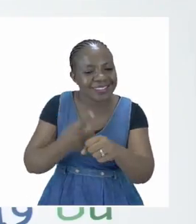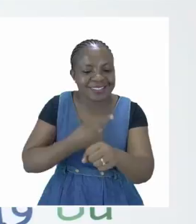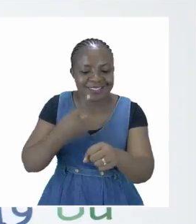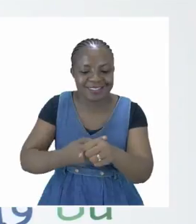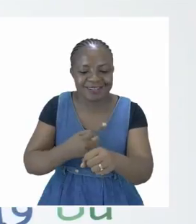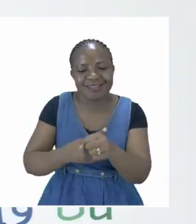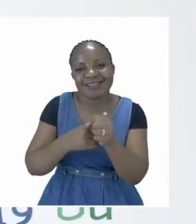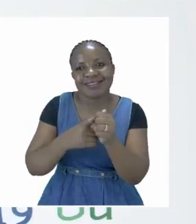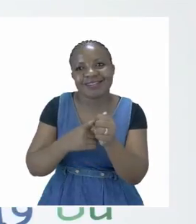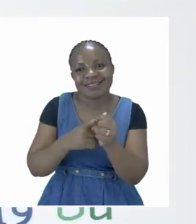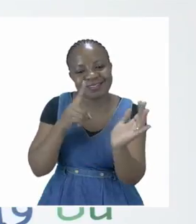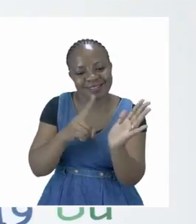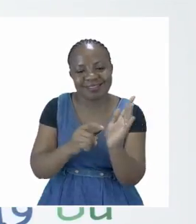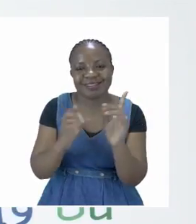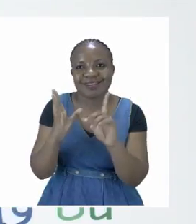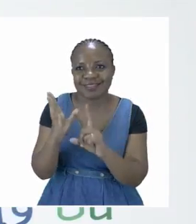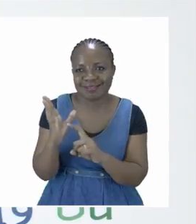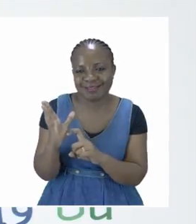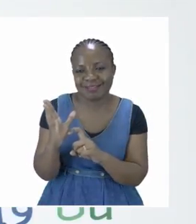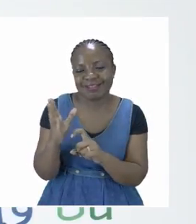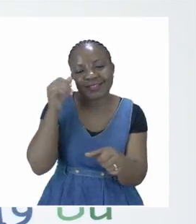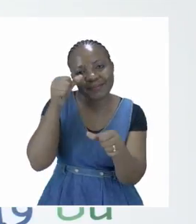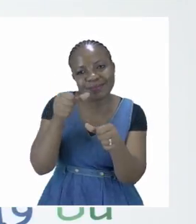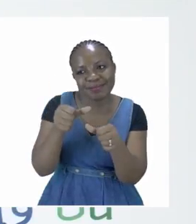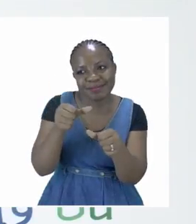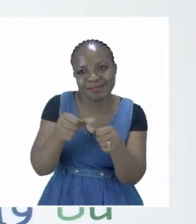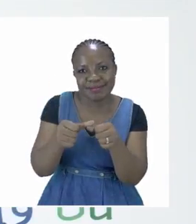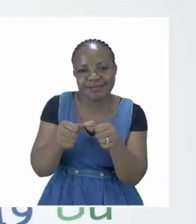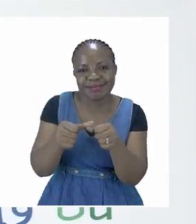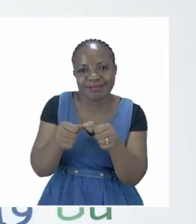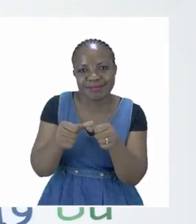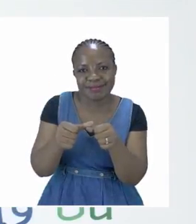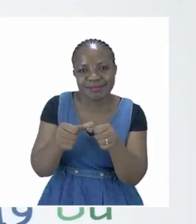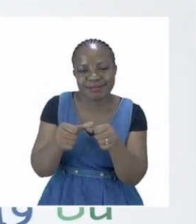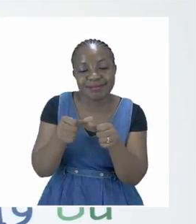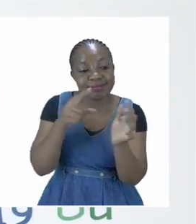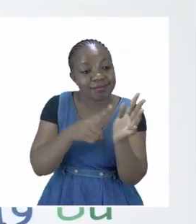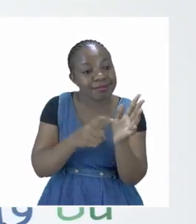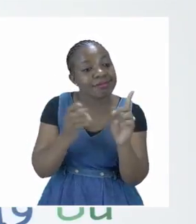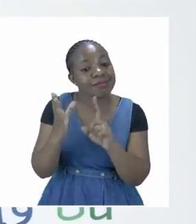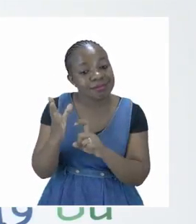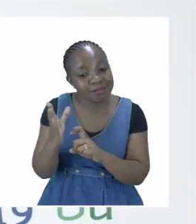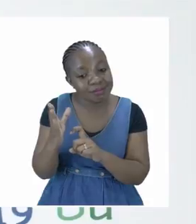sanitize. Remember, sanitizing shows that we are